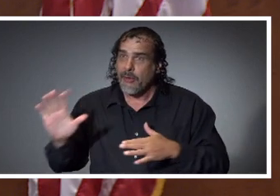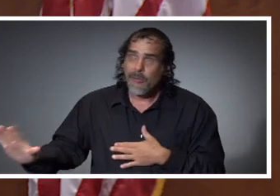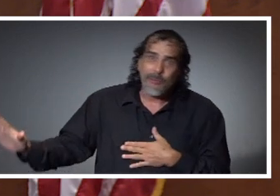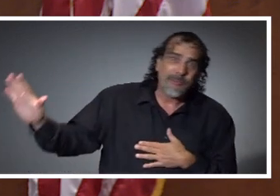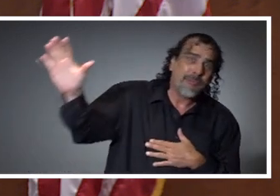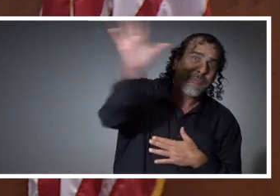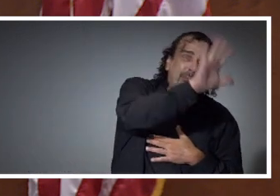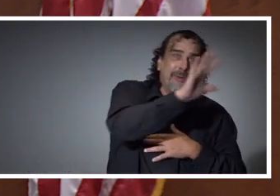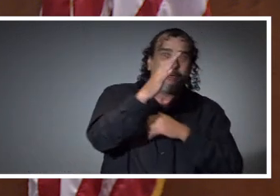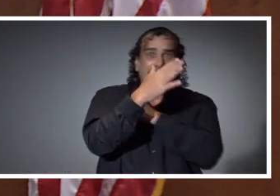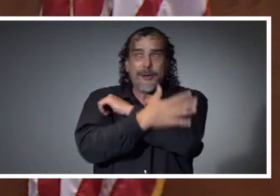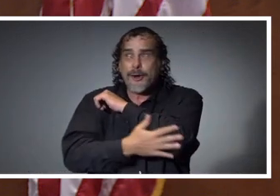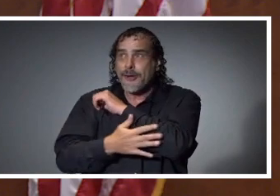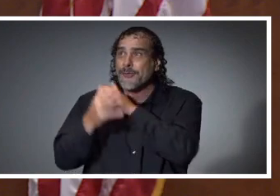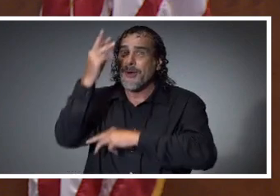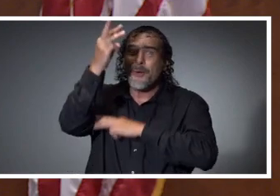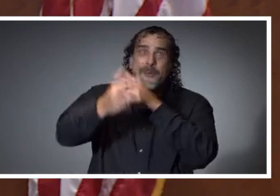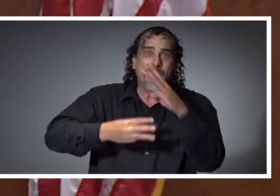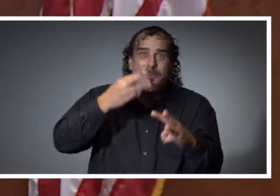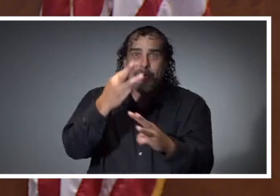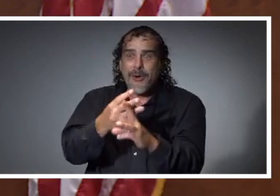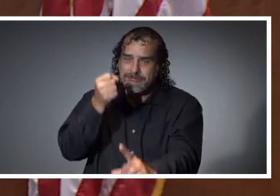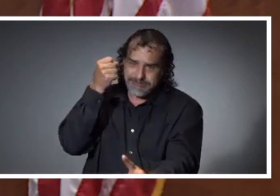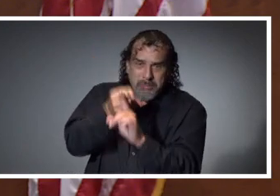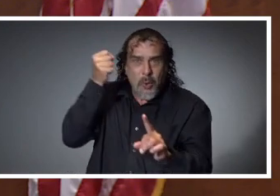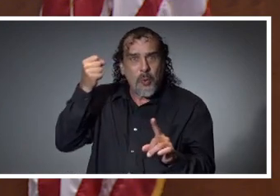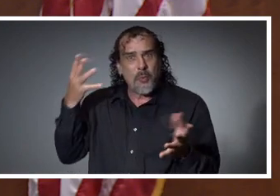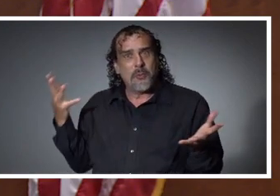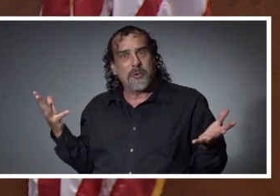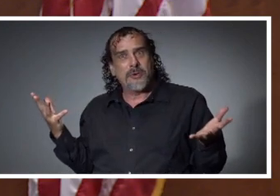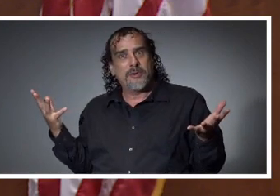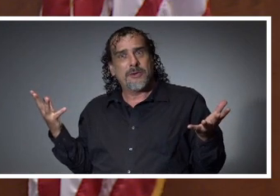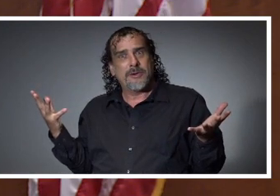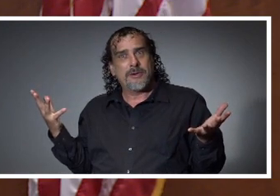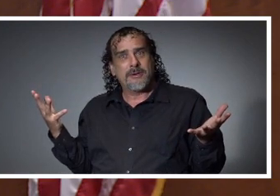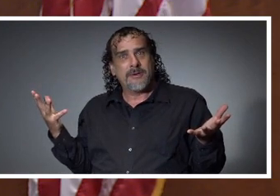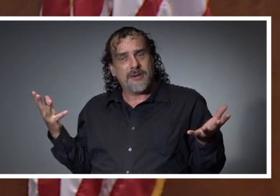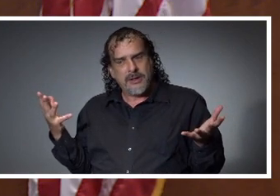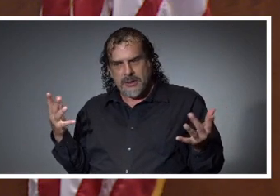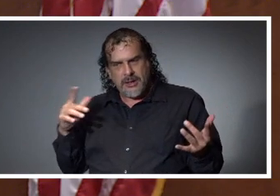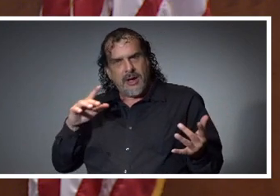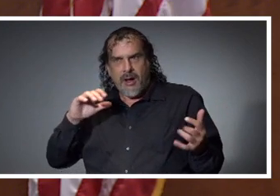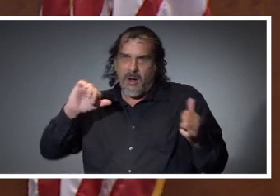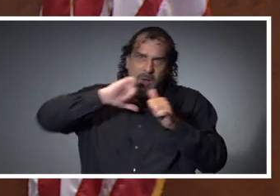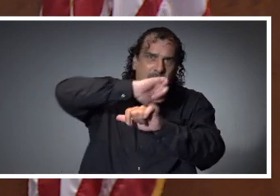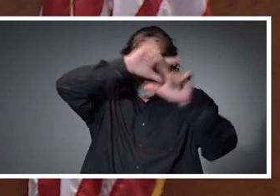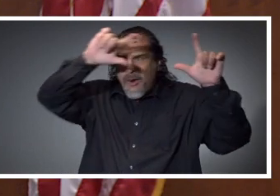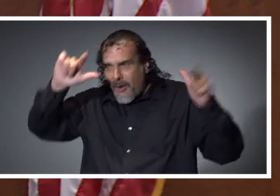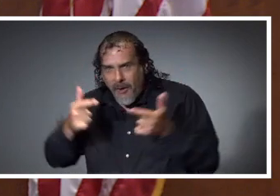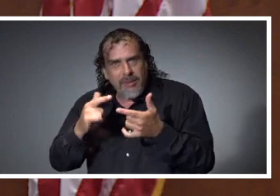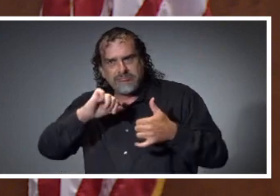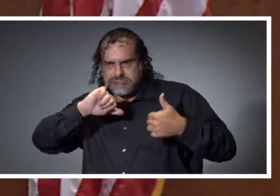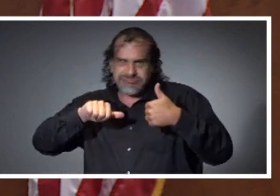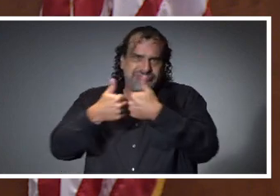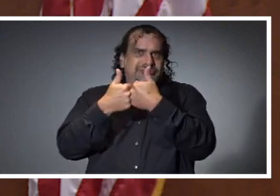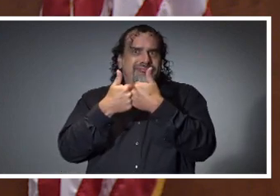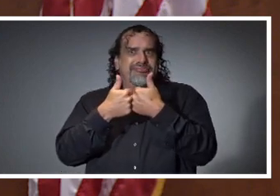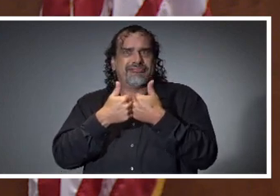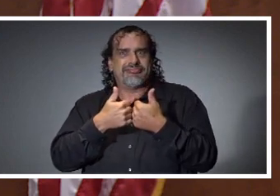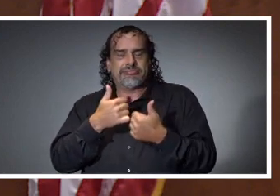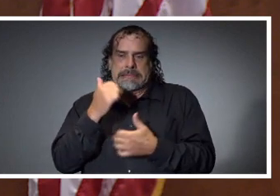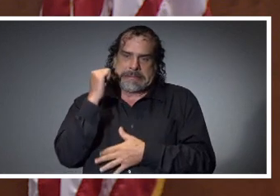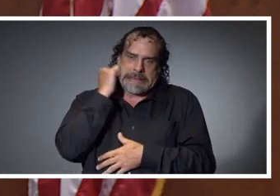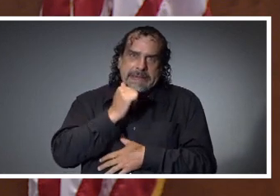country and, quite frankly, around the world, it's very, very challenging and very unique every single